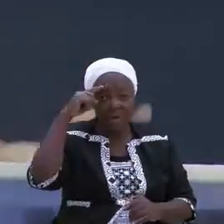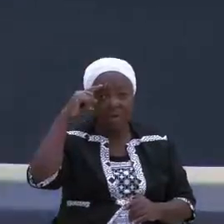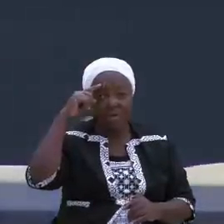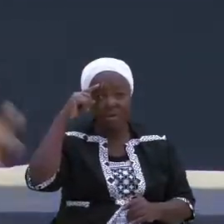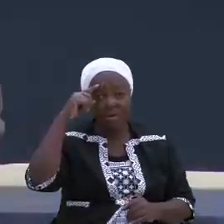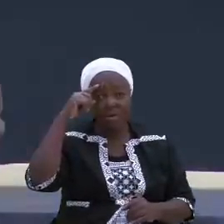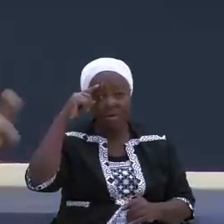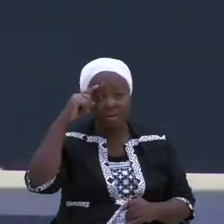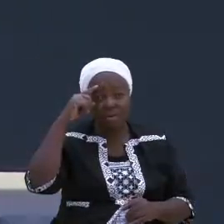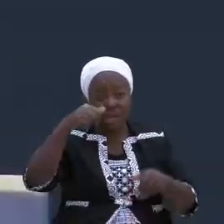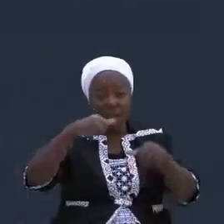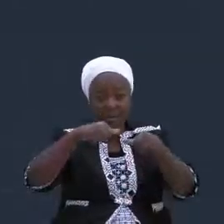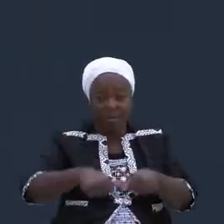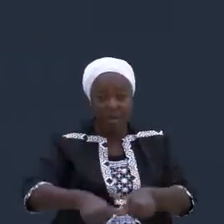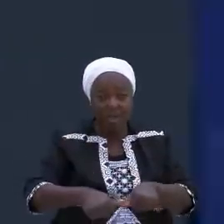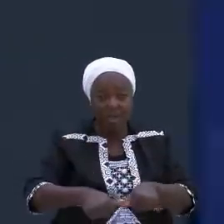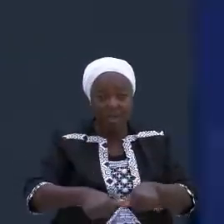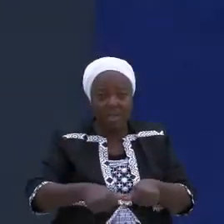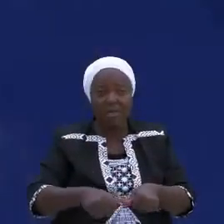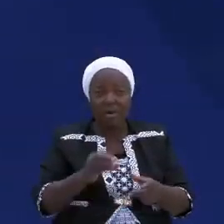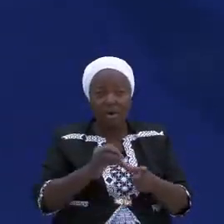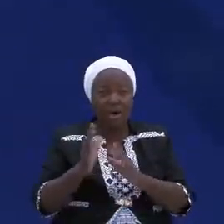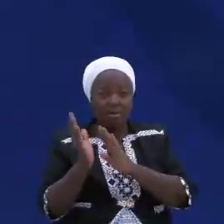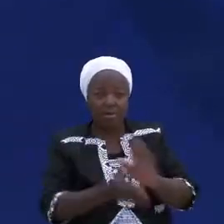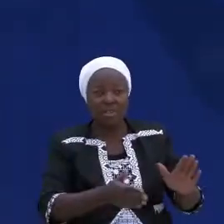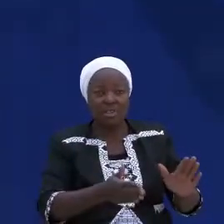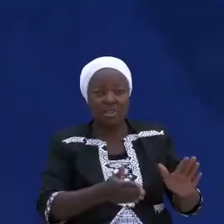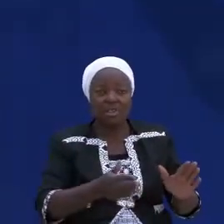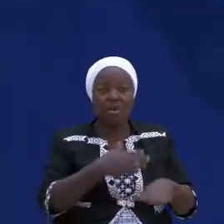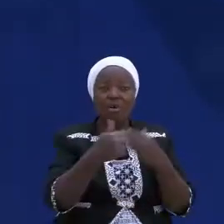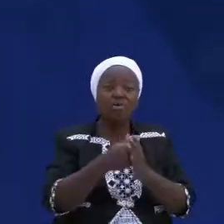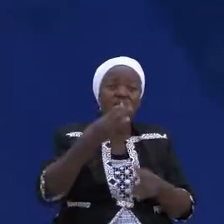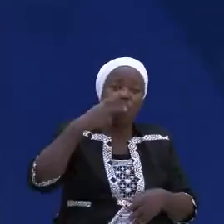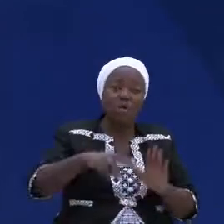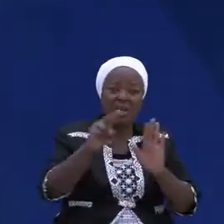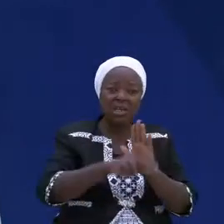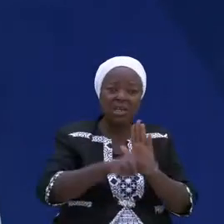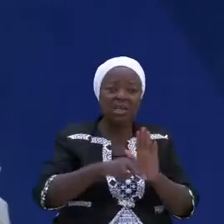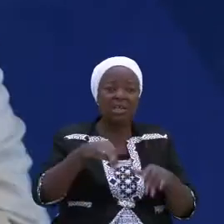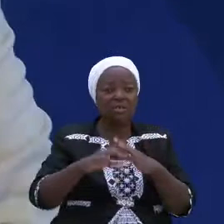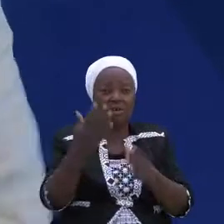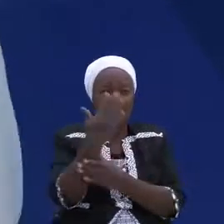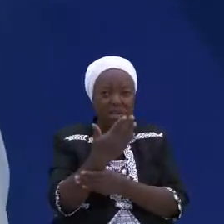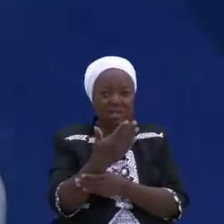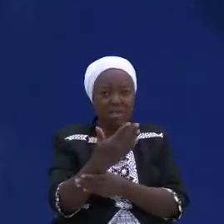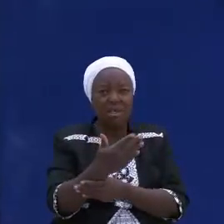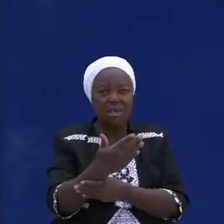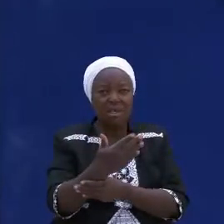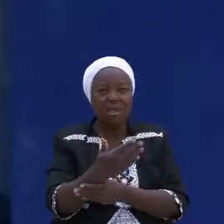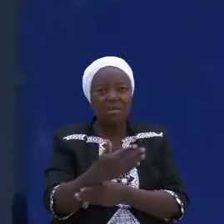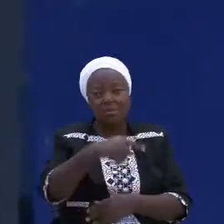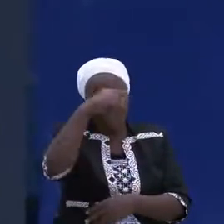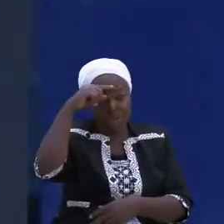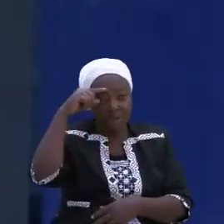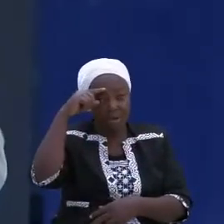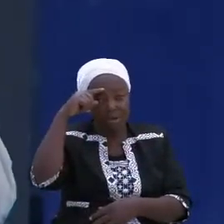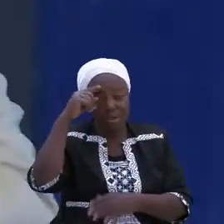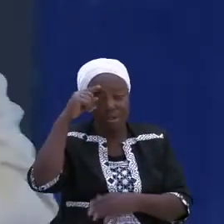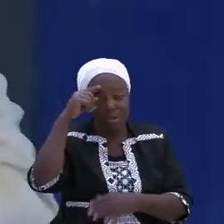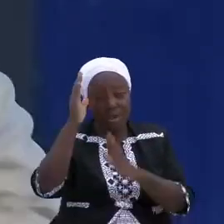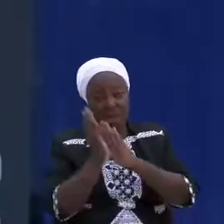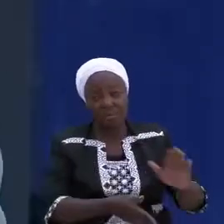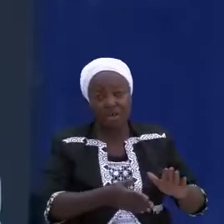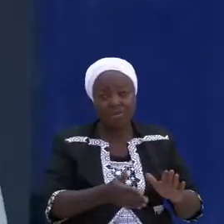abidi abandon the violence in your hand because abandon